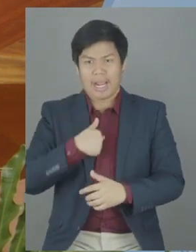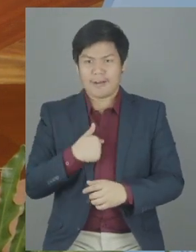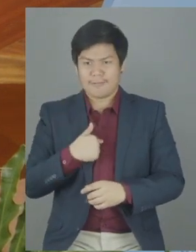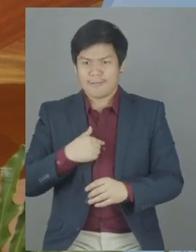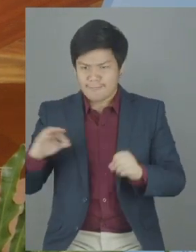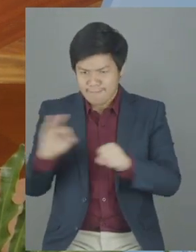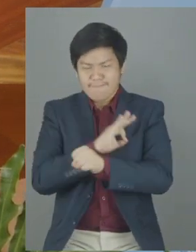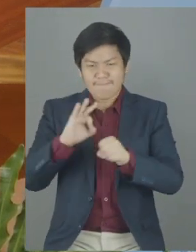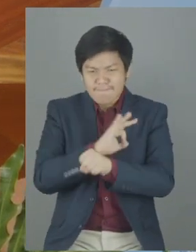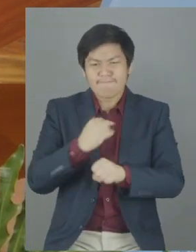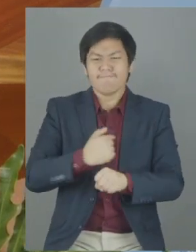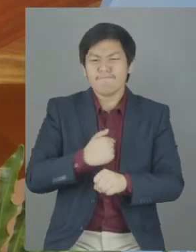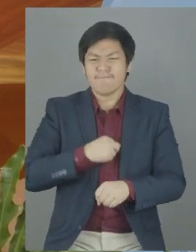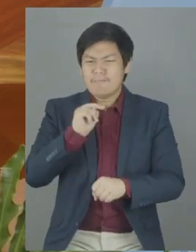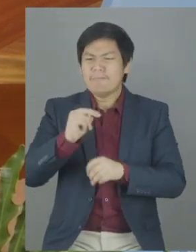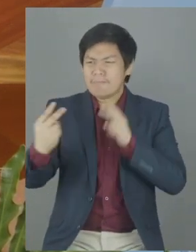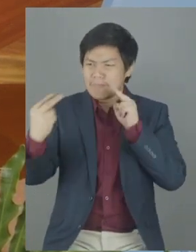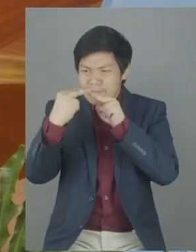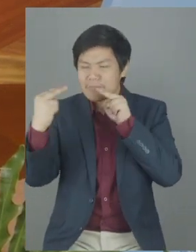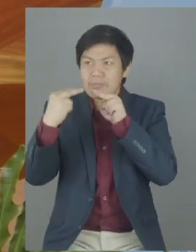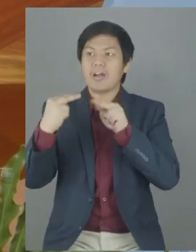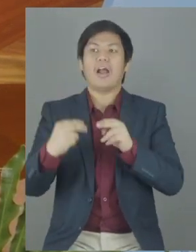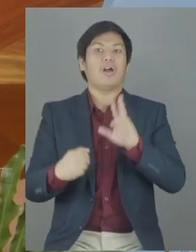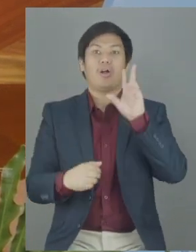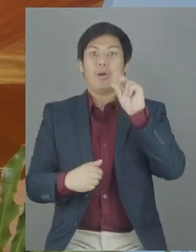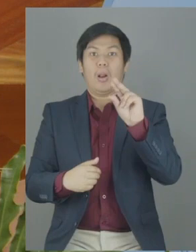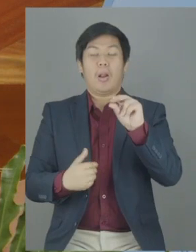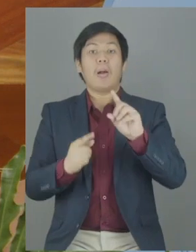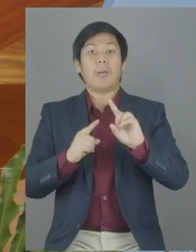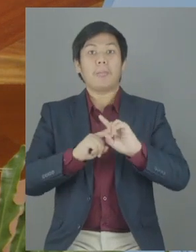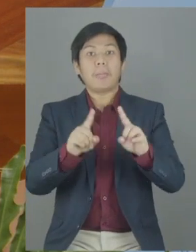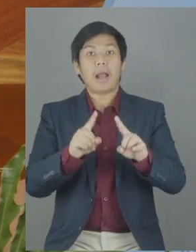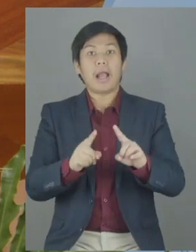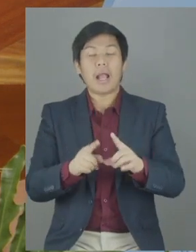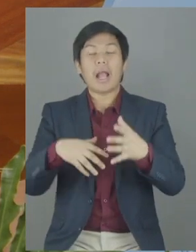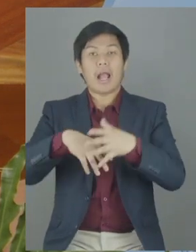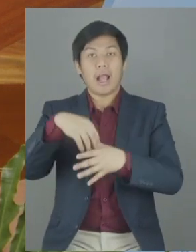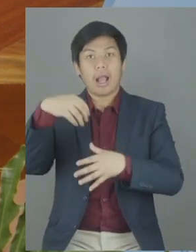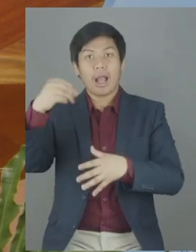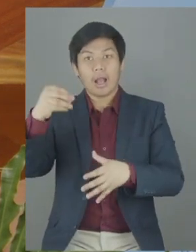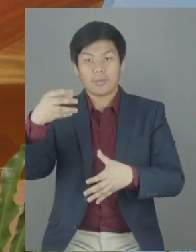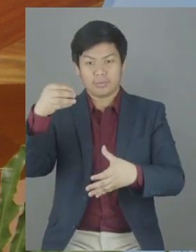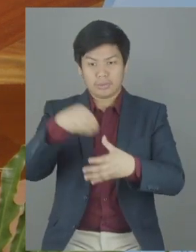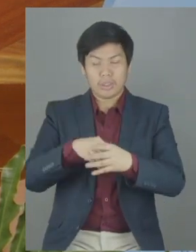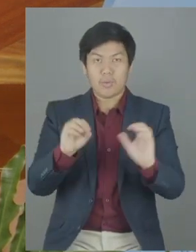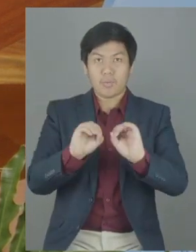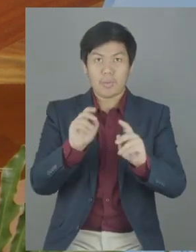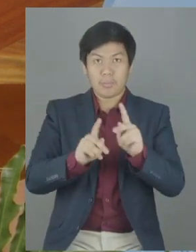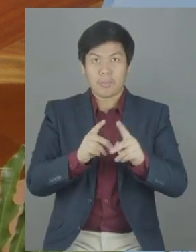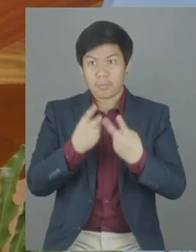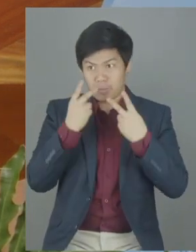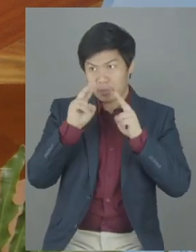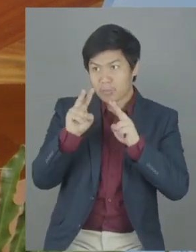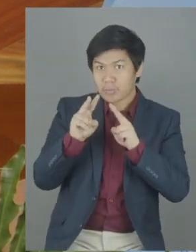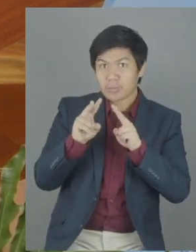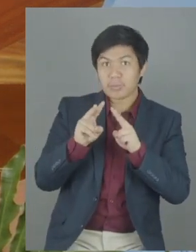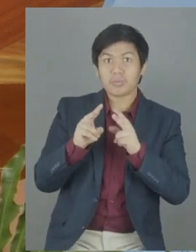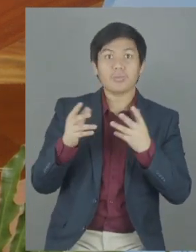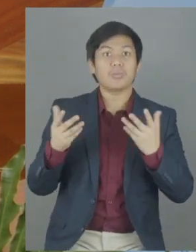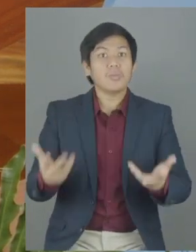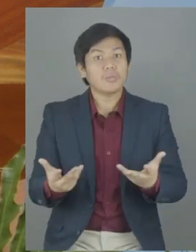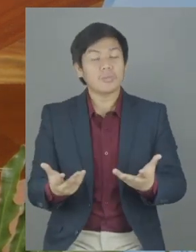myself. It's because I know what it feels like to go in and out of place and no one notices. It's